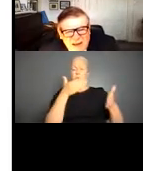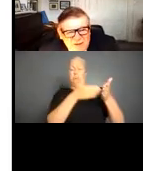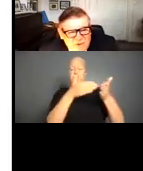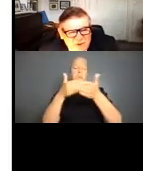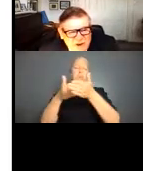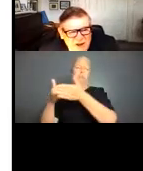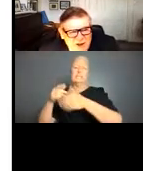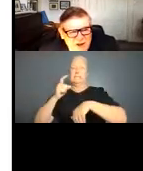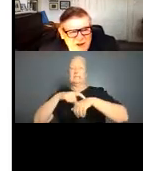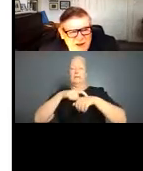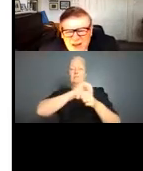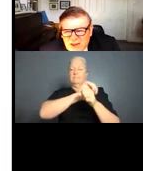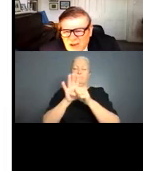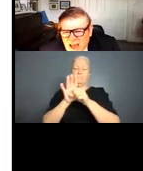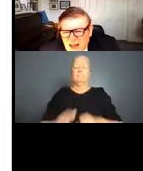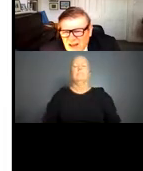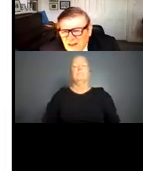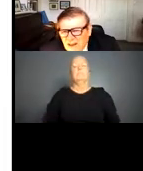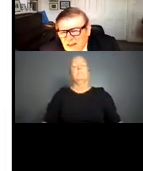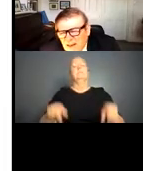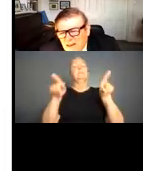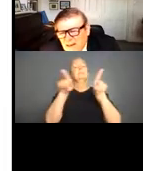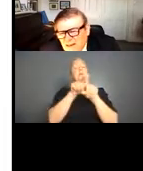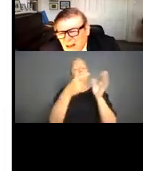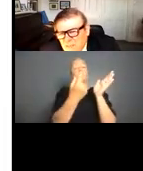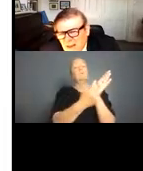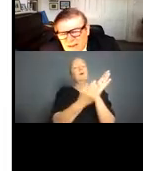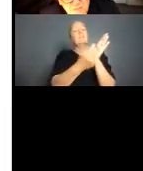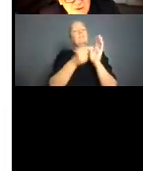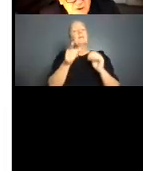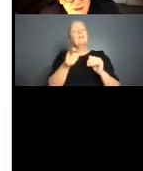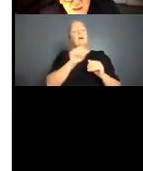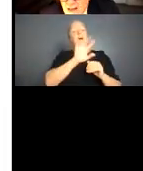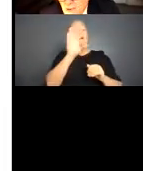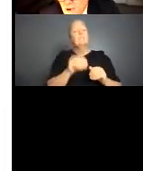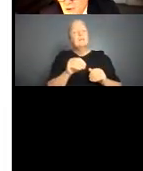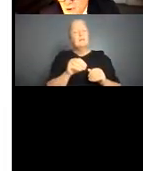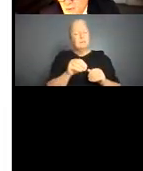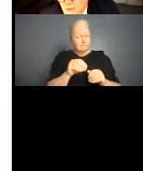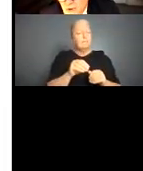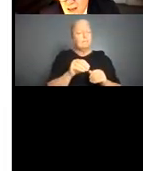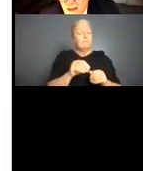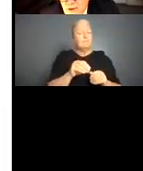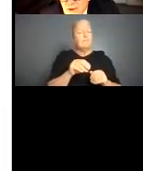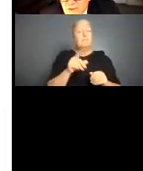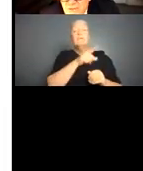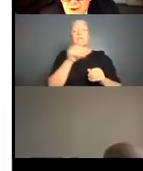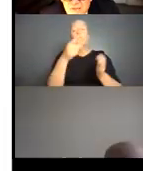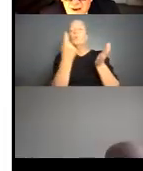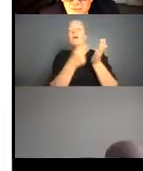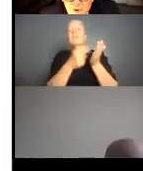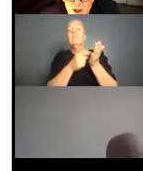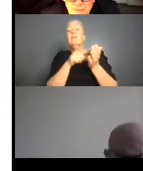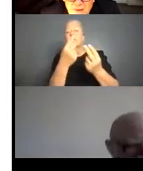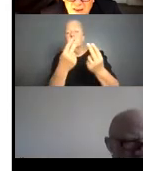think that was also an issue in Uganda. I picked up a story there. Is anyone on the call from Uganda who can